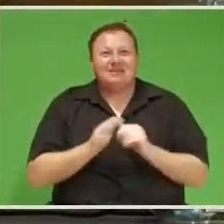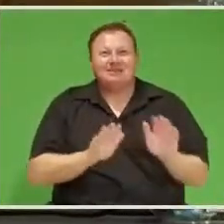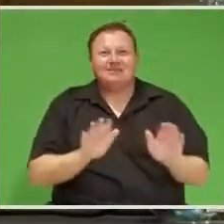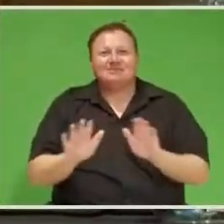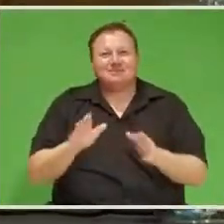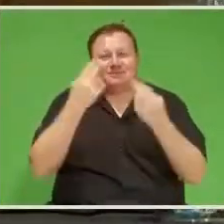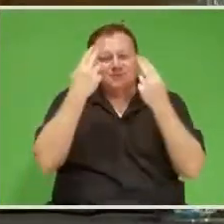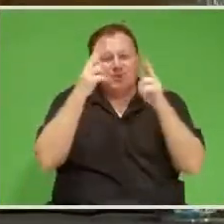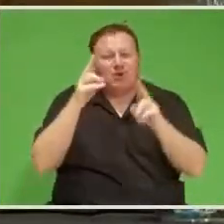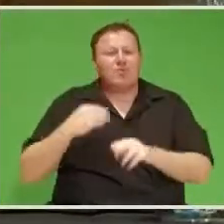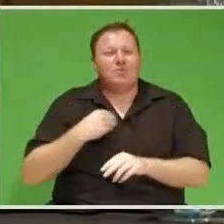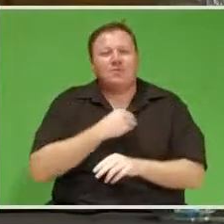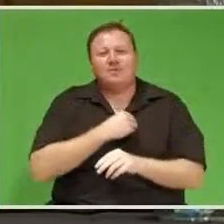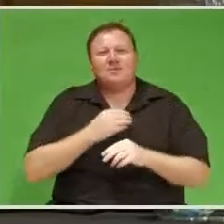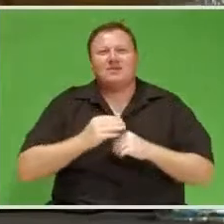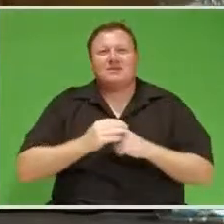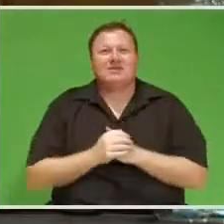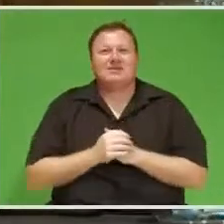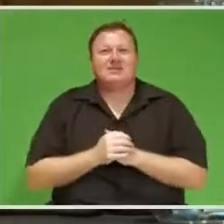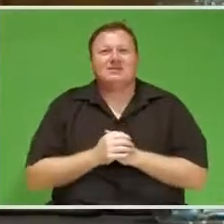Order, honorable members.